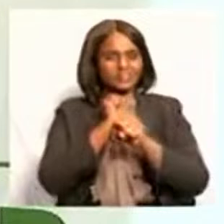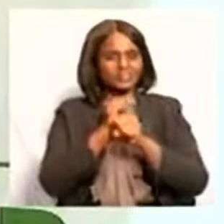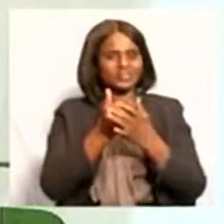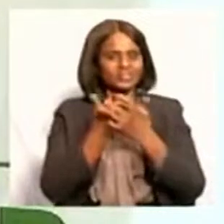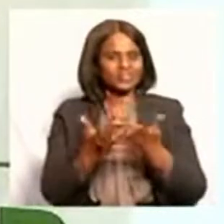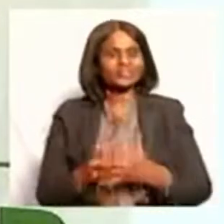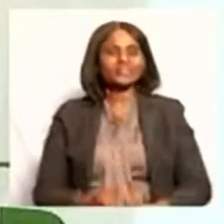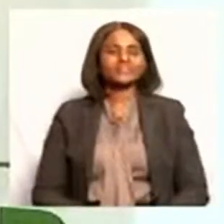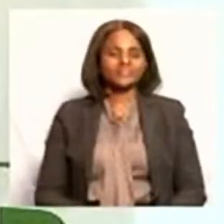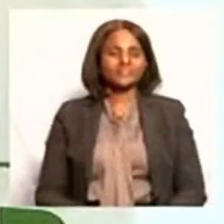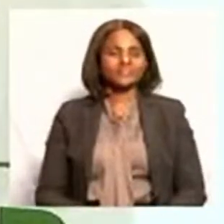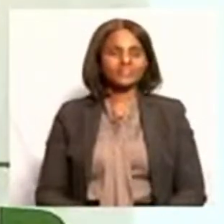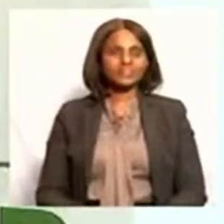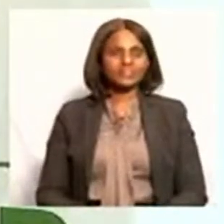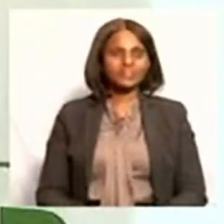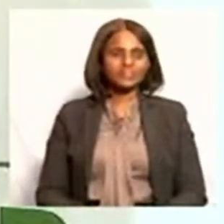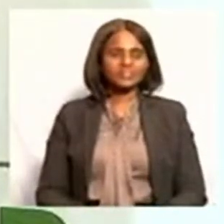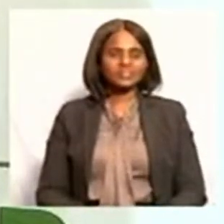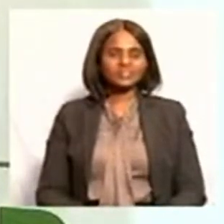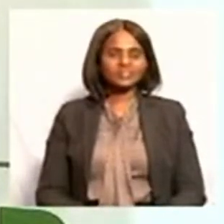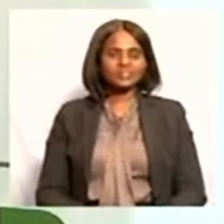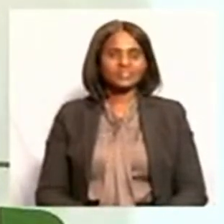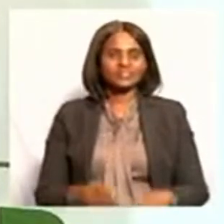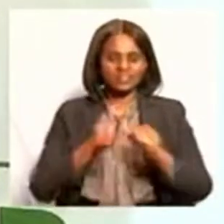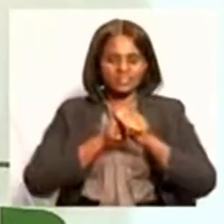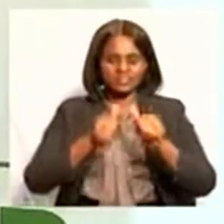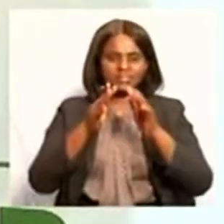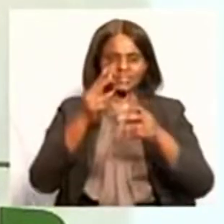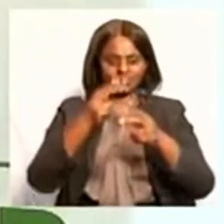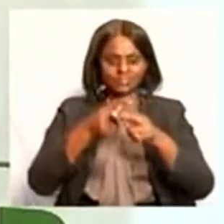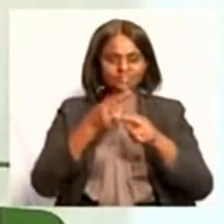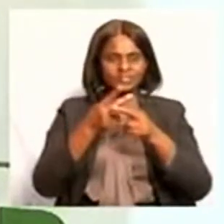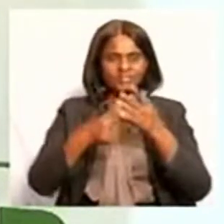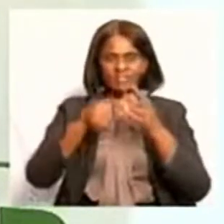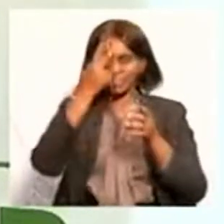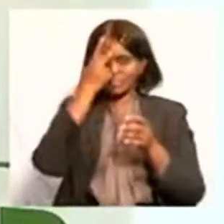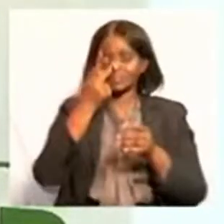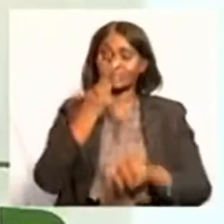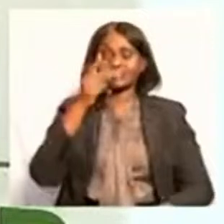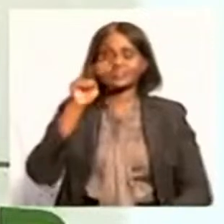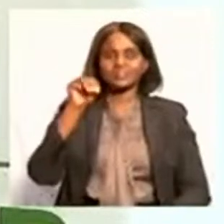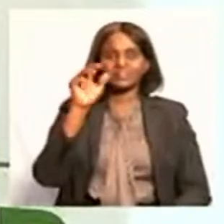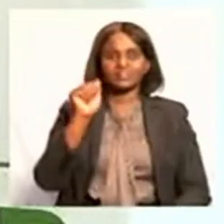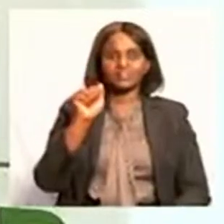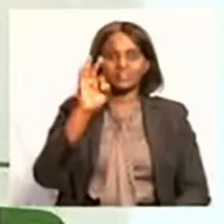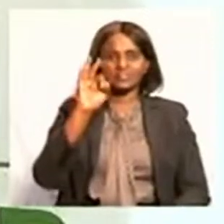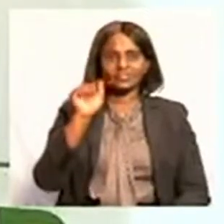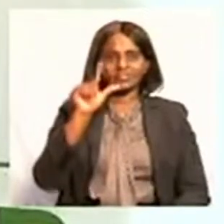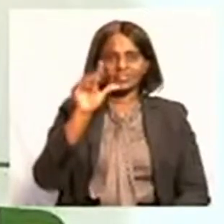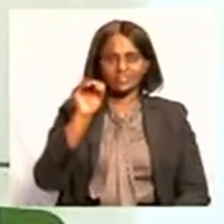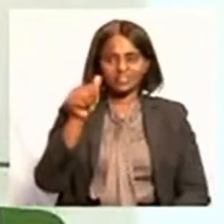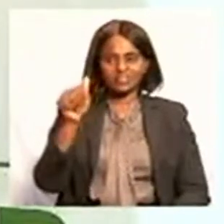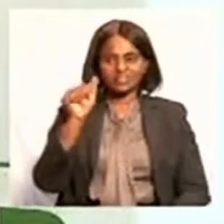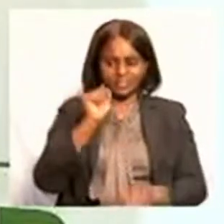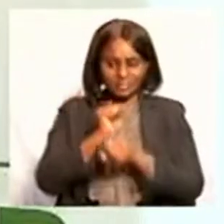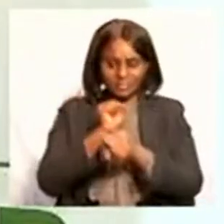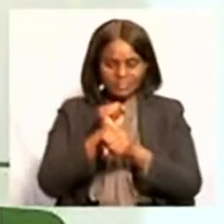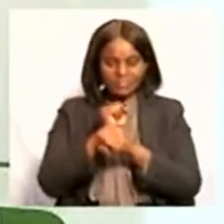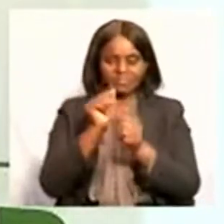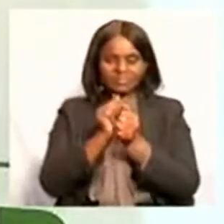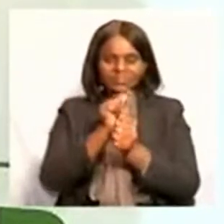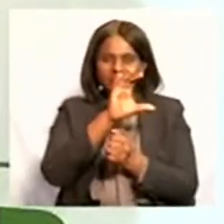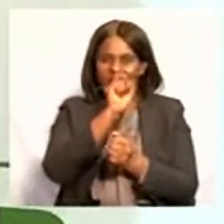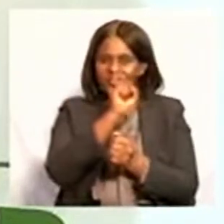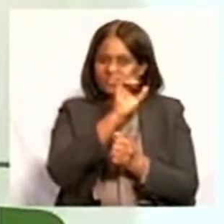You say a follower on Facebook by the name of Mr. Peter Mafalo. How do you engage? How is your relationship with